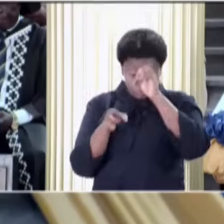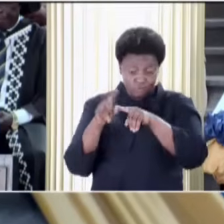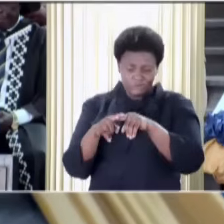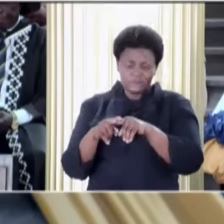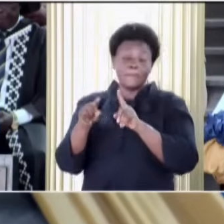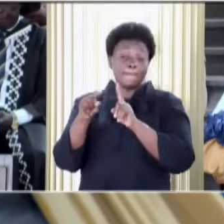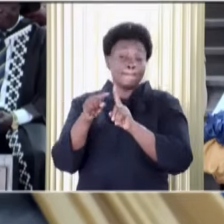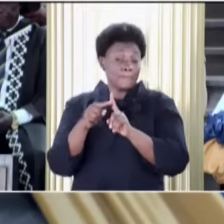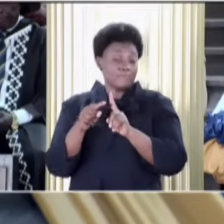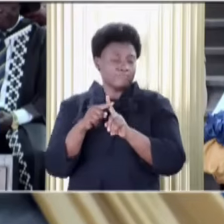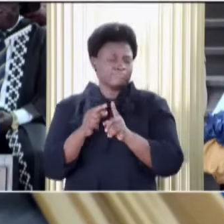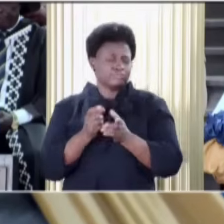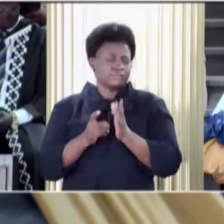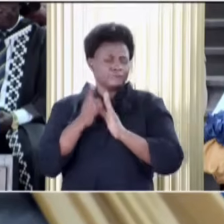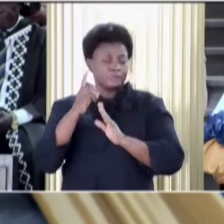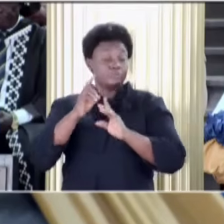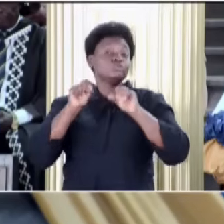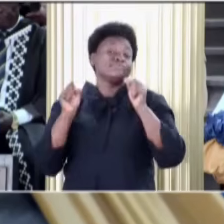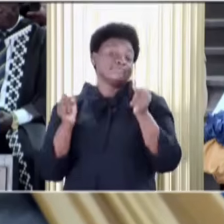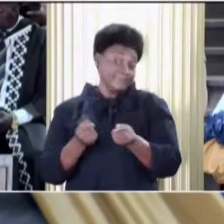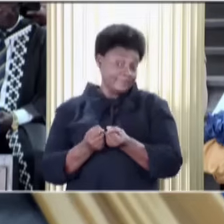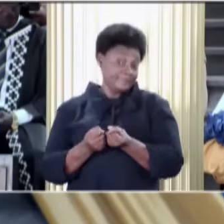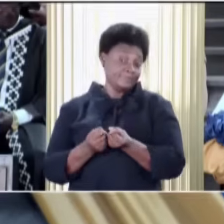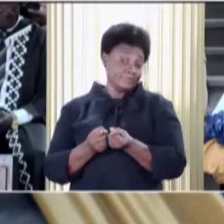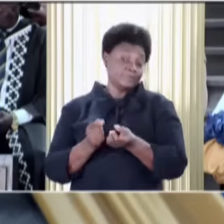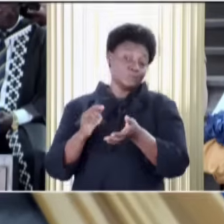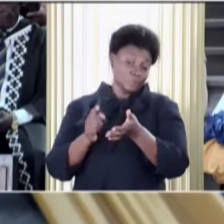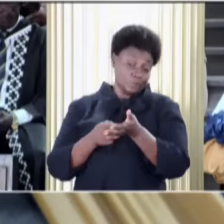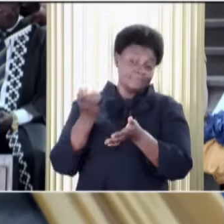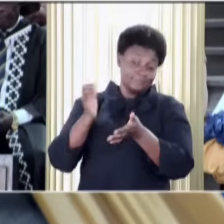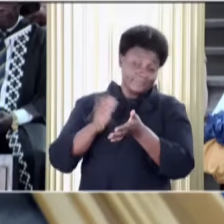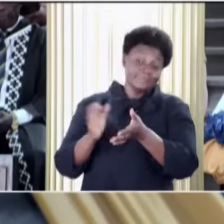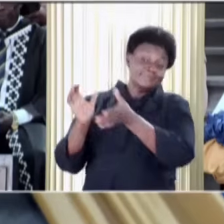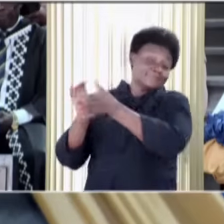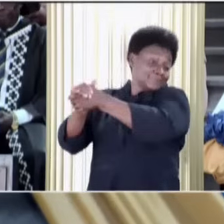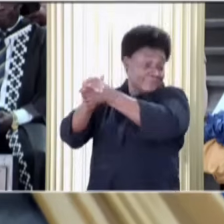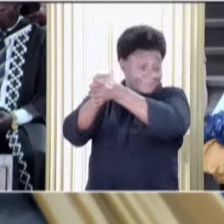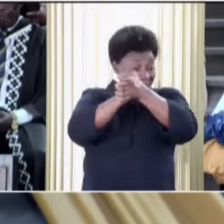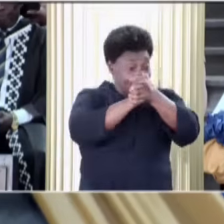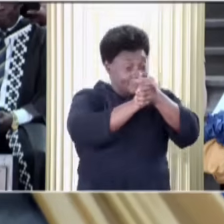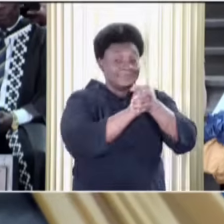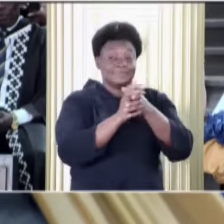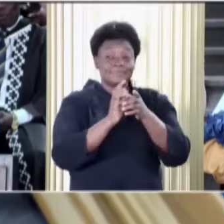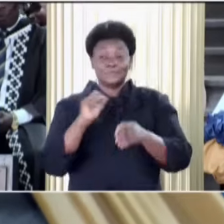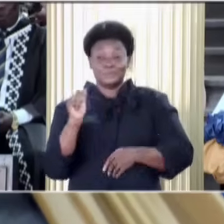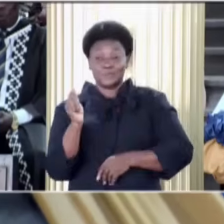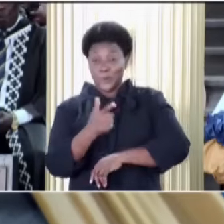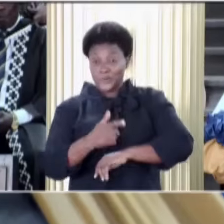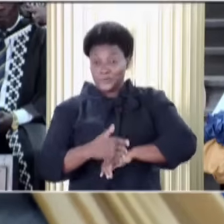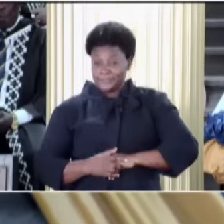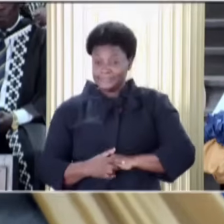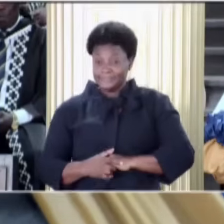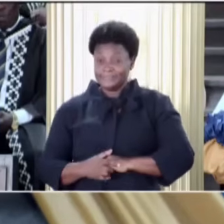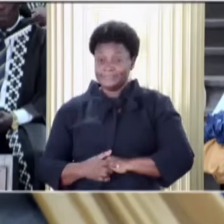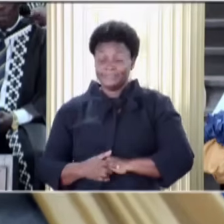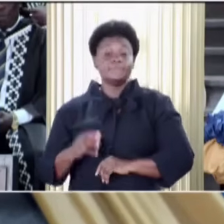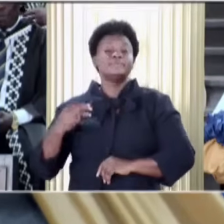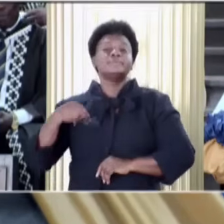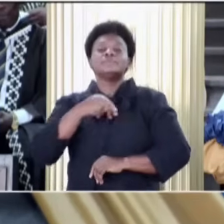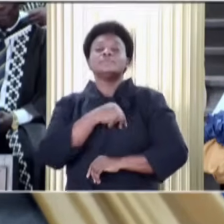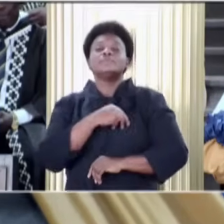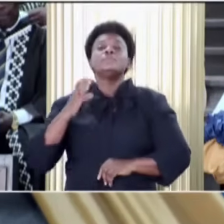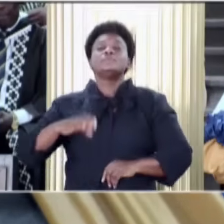positively shape society. Once again, congratulations to you all. Member of